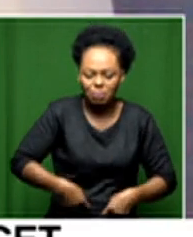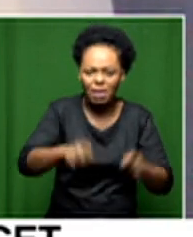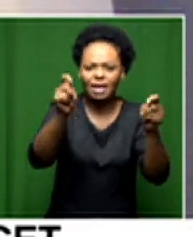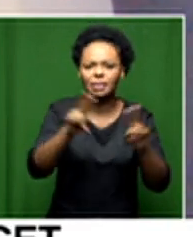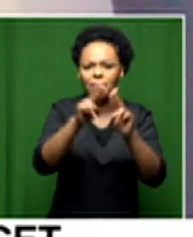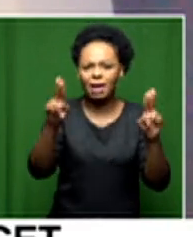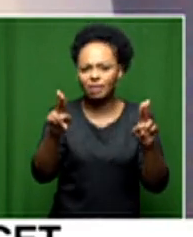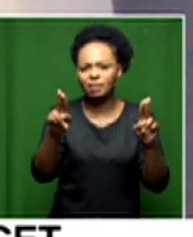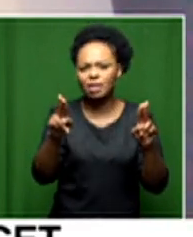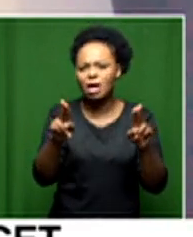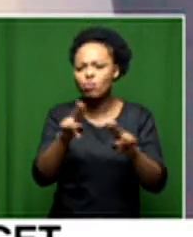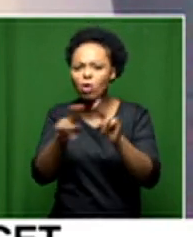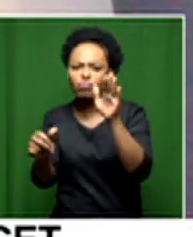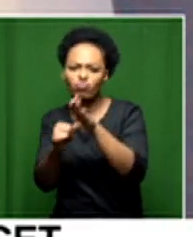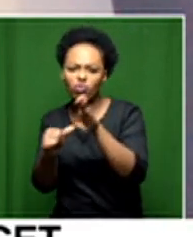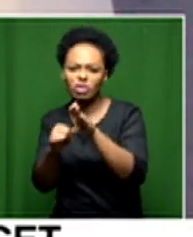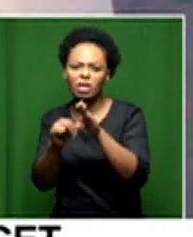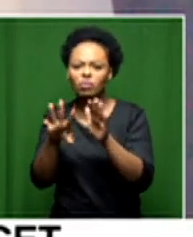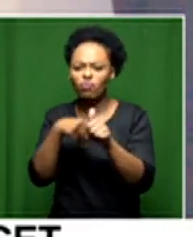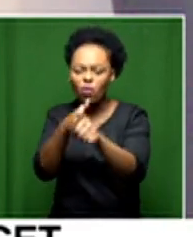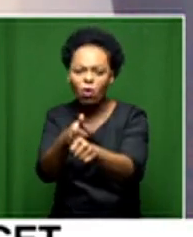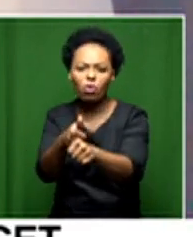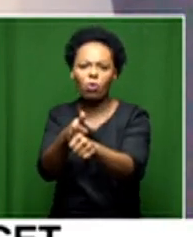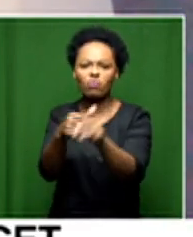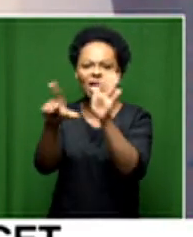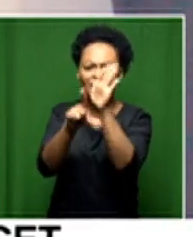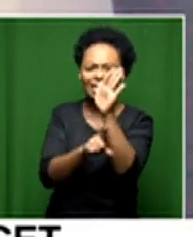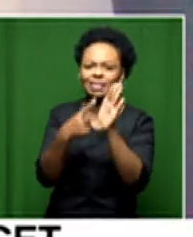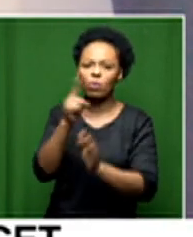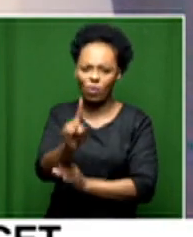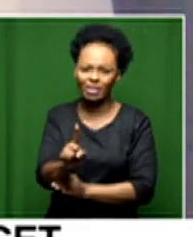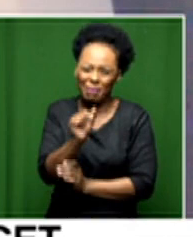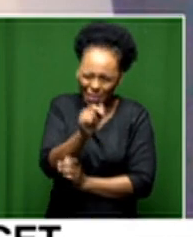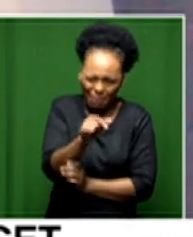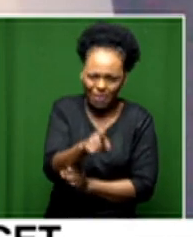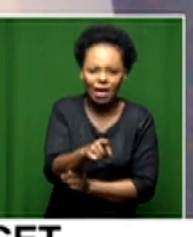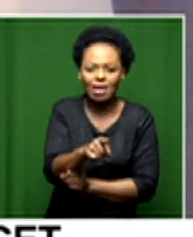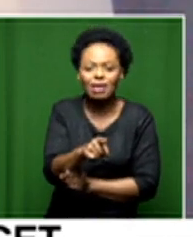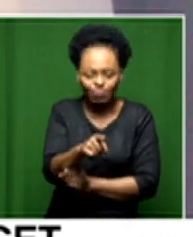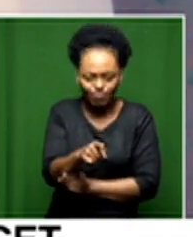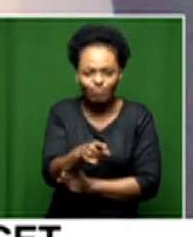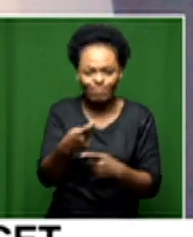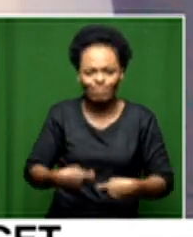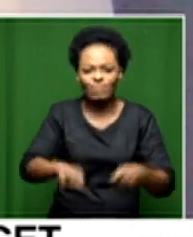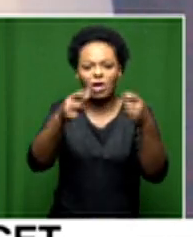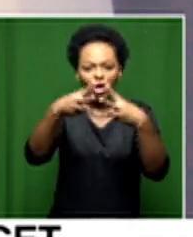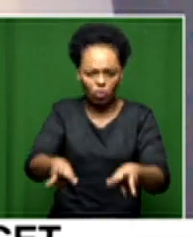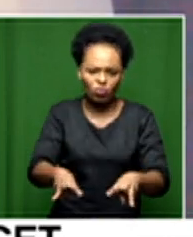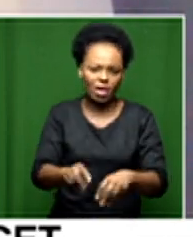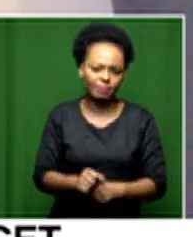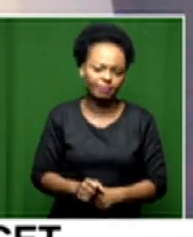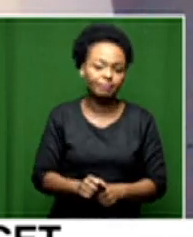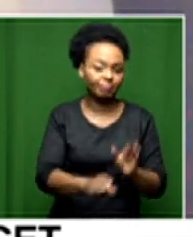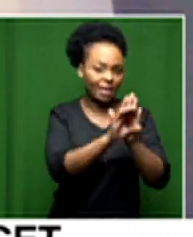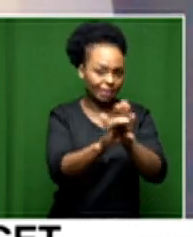without necessarily following what the legislation says. So here's an example I can give you.